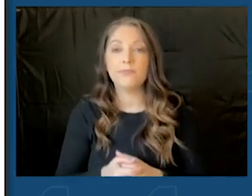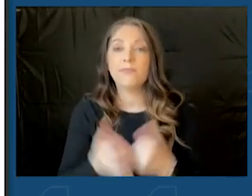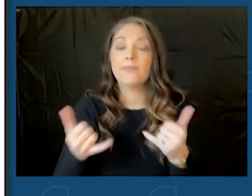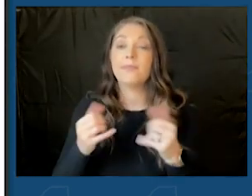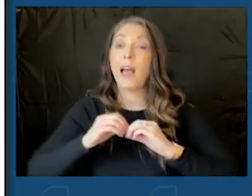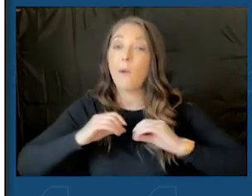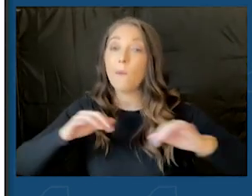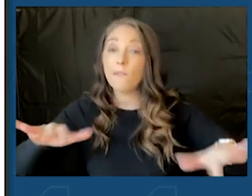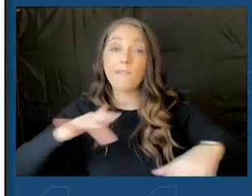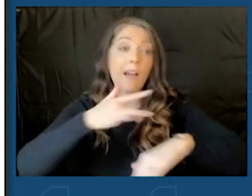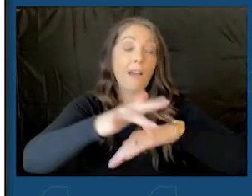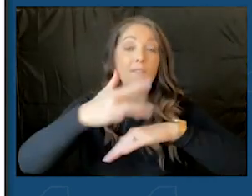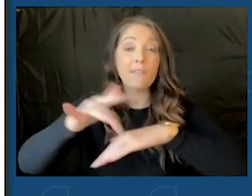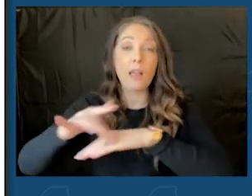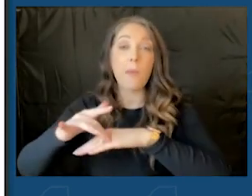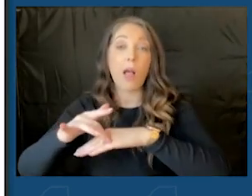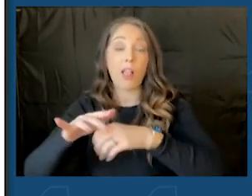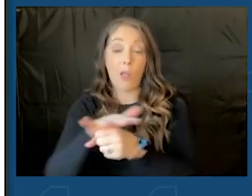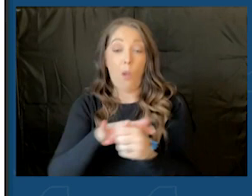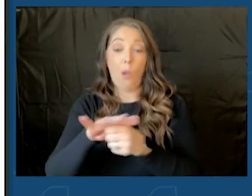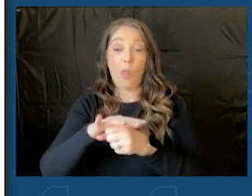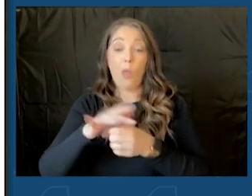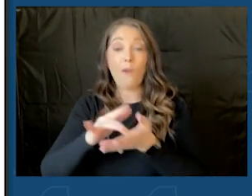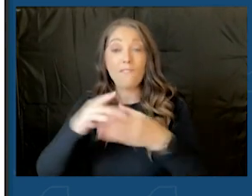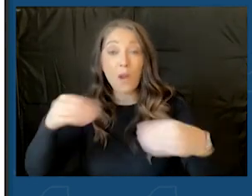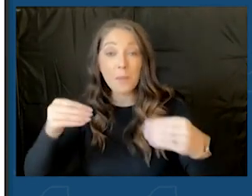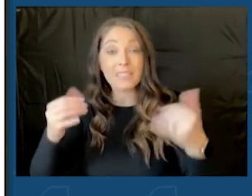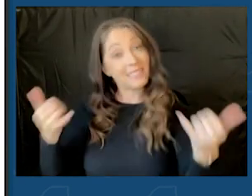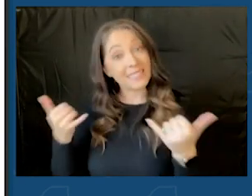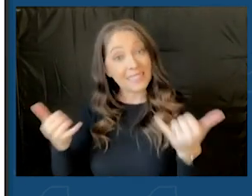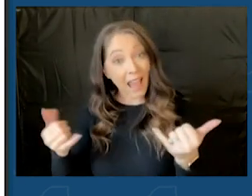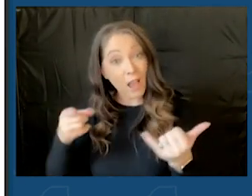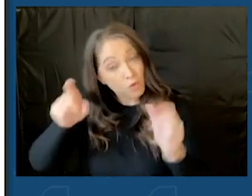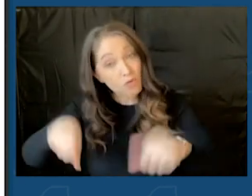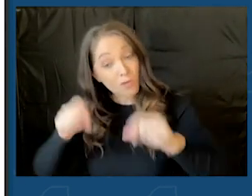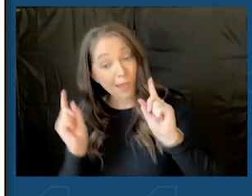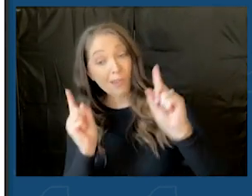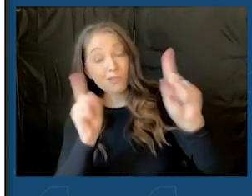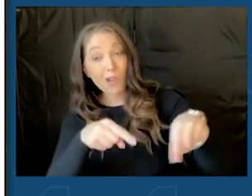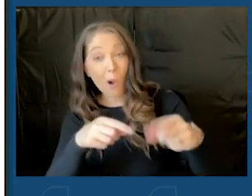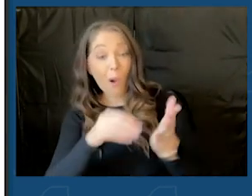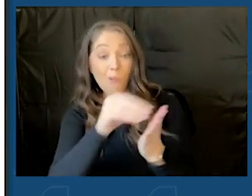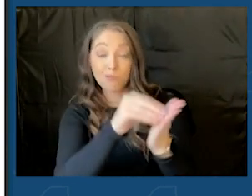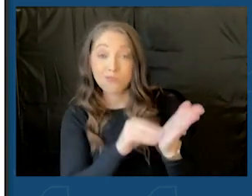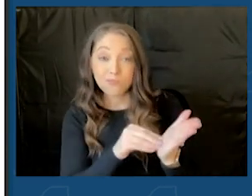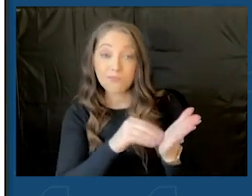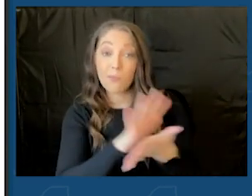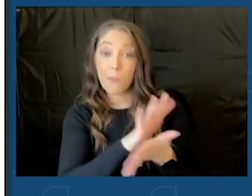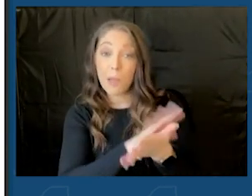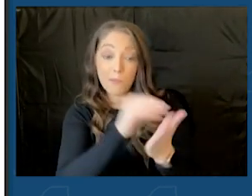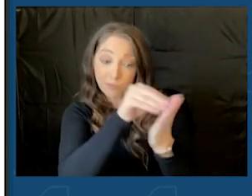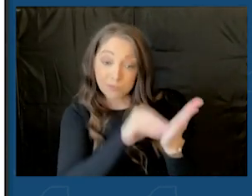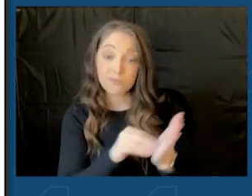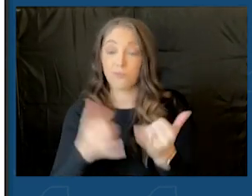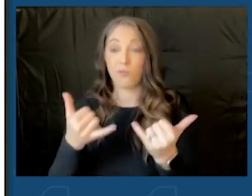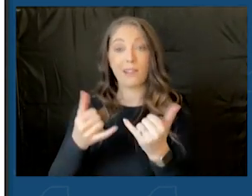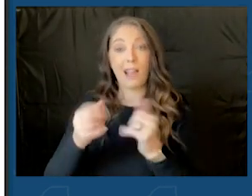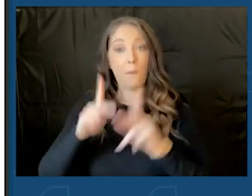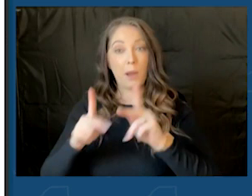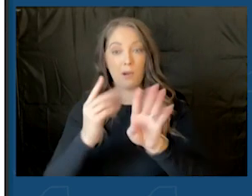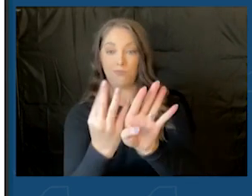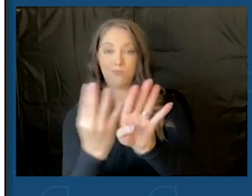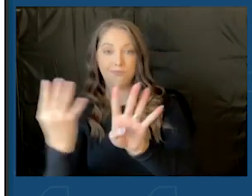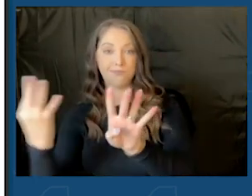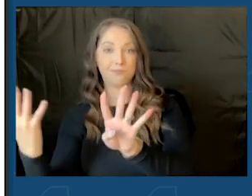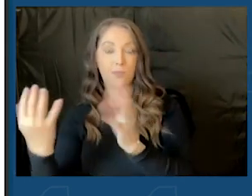local pharmacy. Literally today, there are people in line filling out the paper to get a booster shot right here at this facility. So they are now out there.